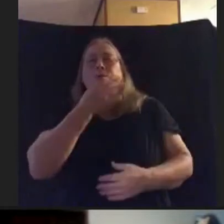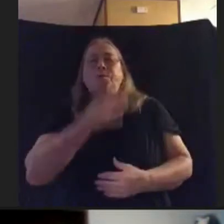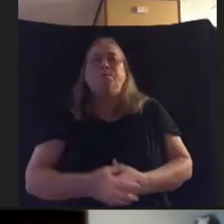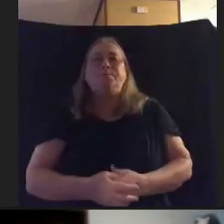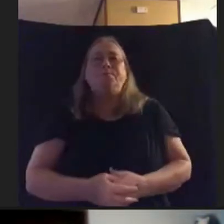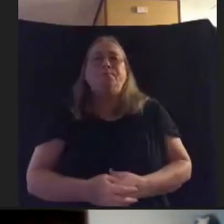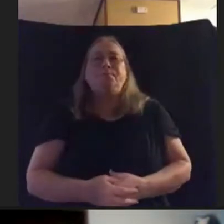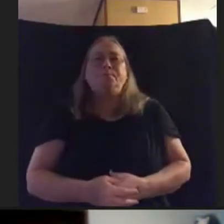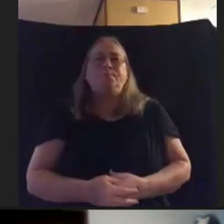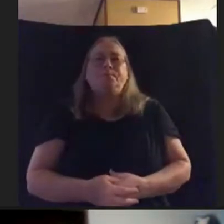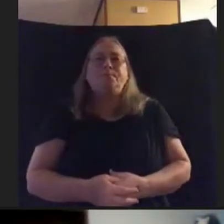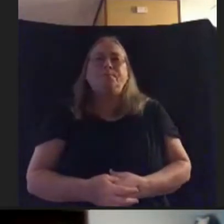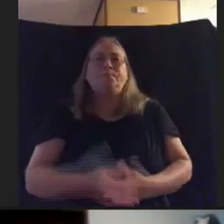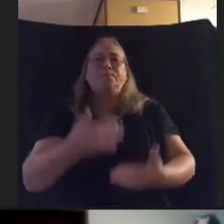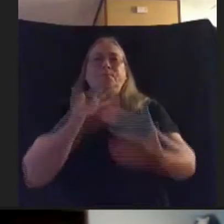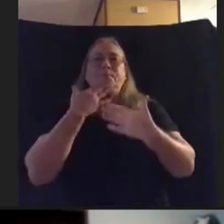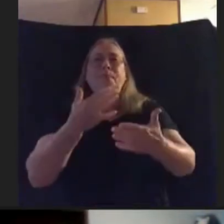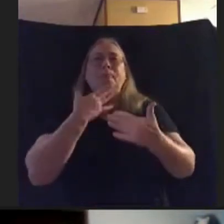you, guys.